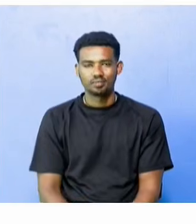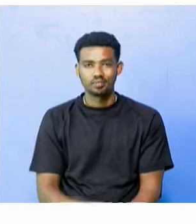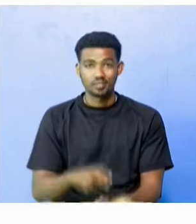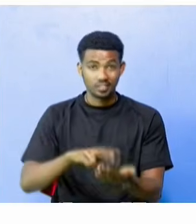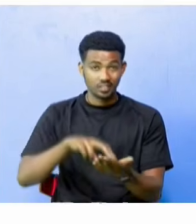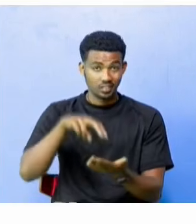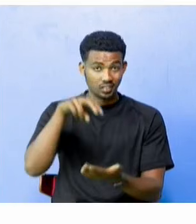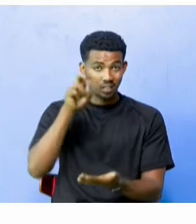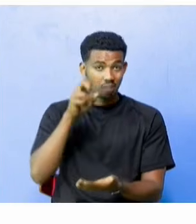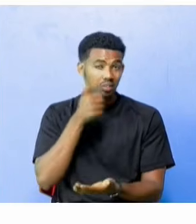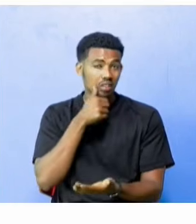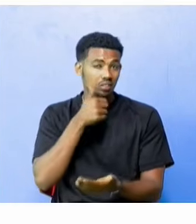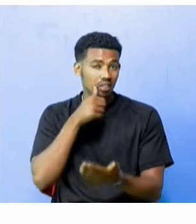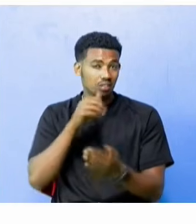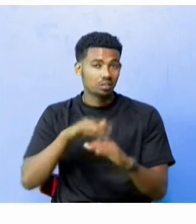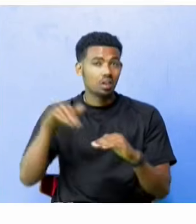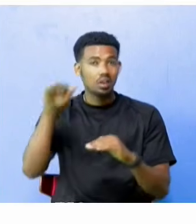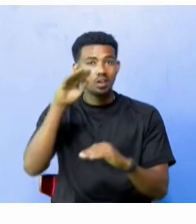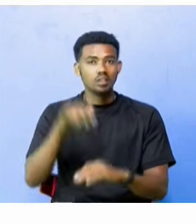jumps